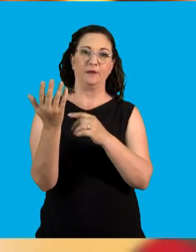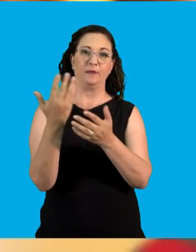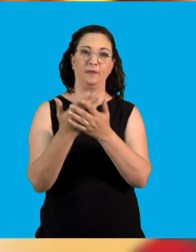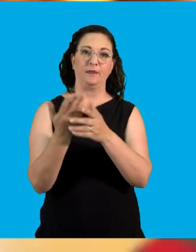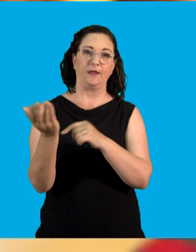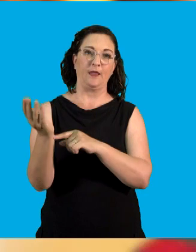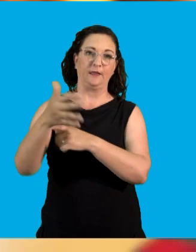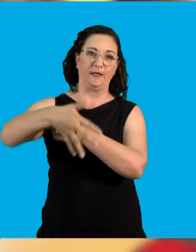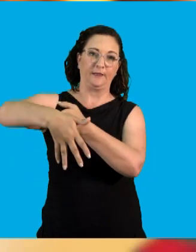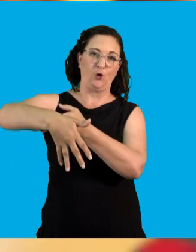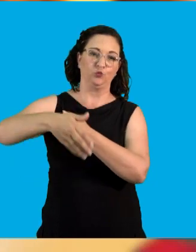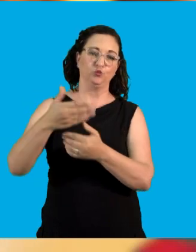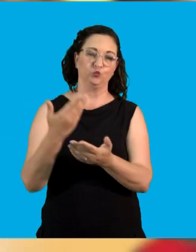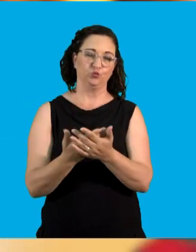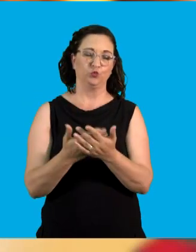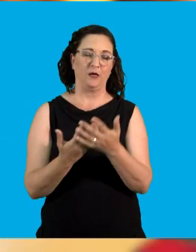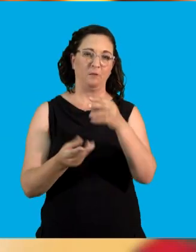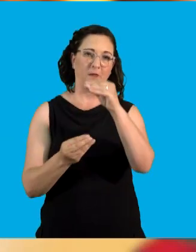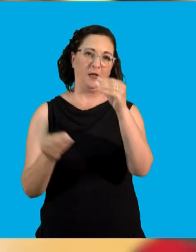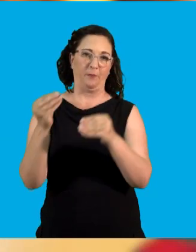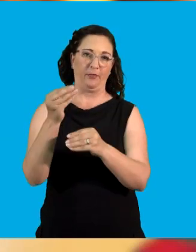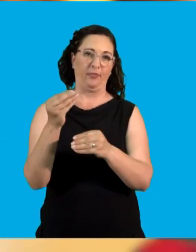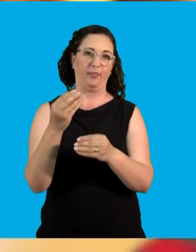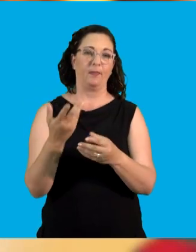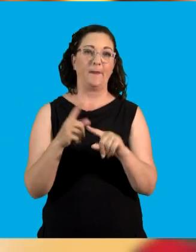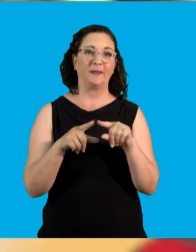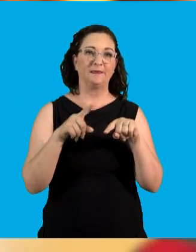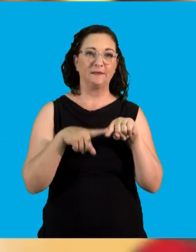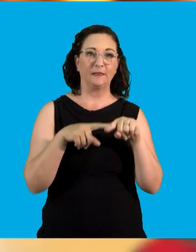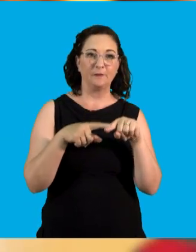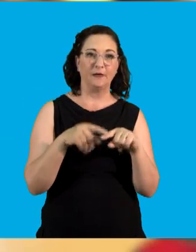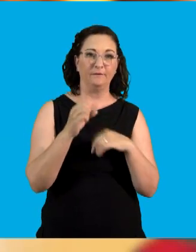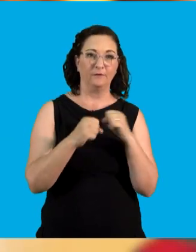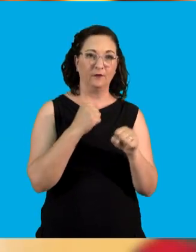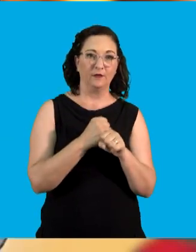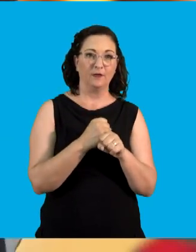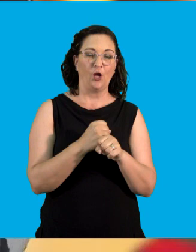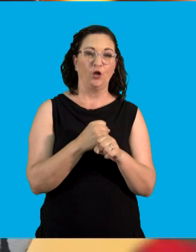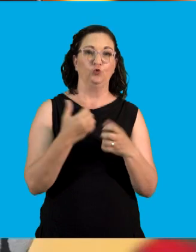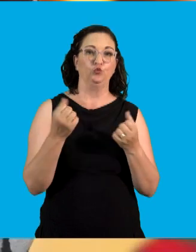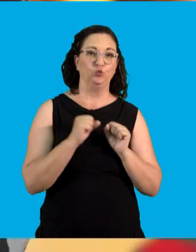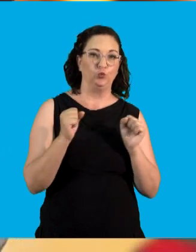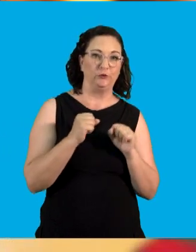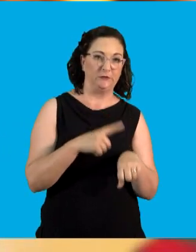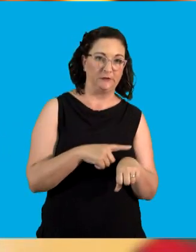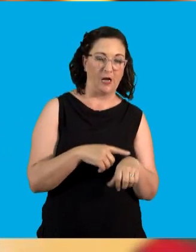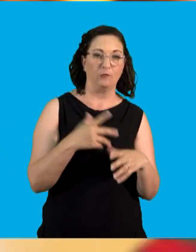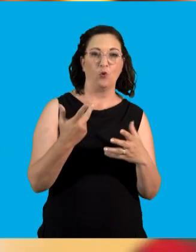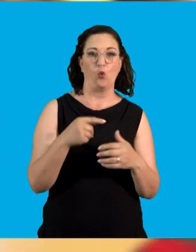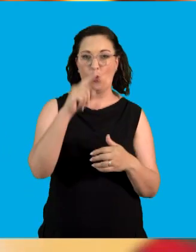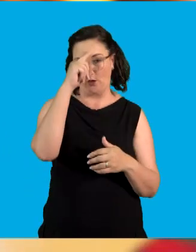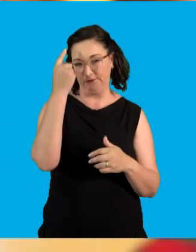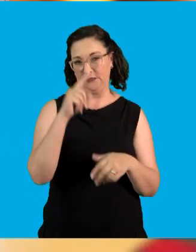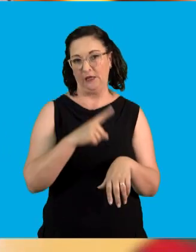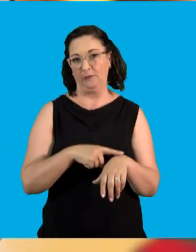can face downwards. As we have said, depending which time of the year you are doing it. Are you doing it in winter or are you doing